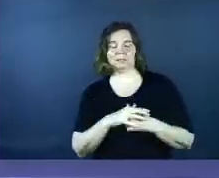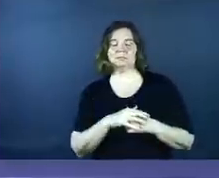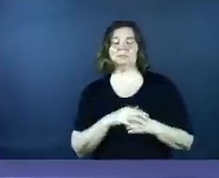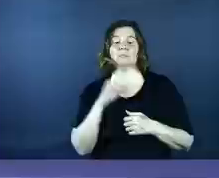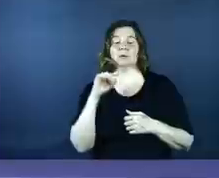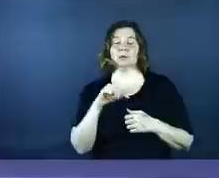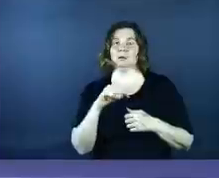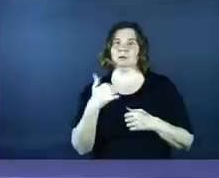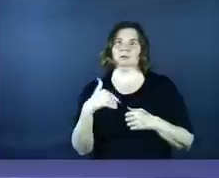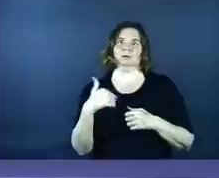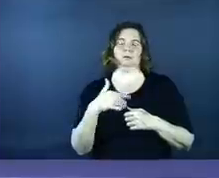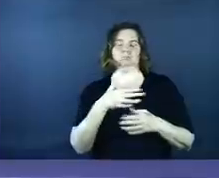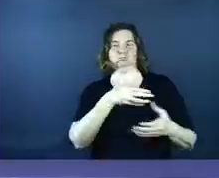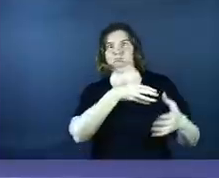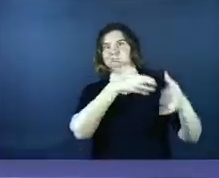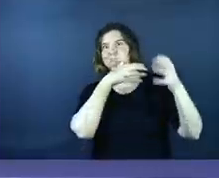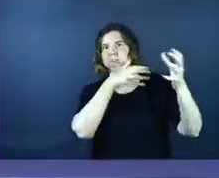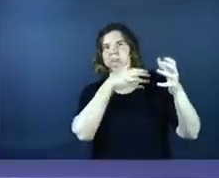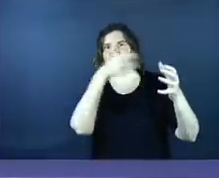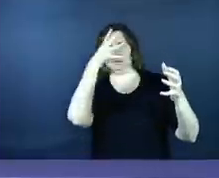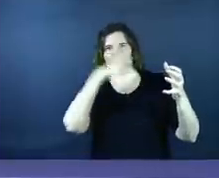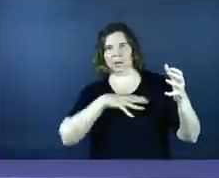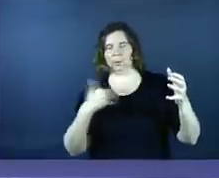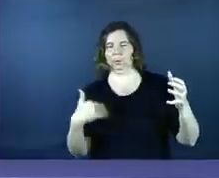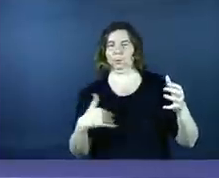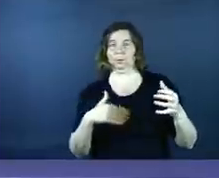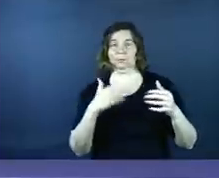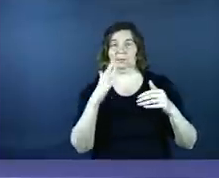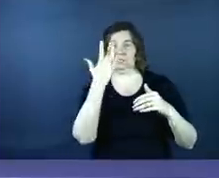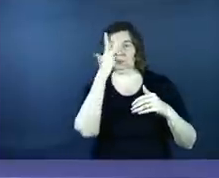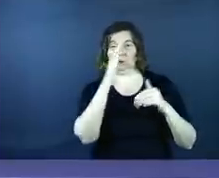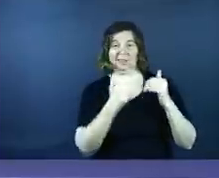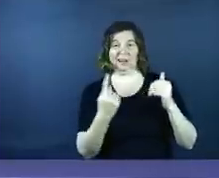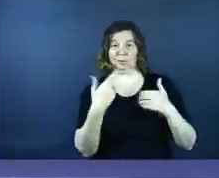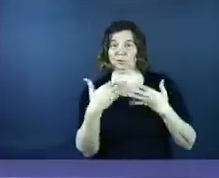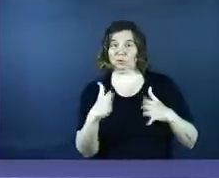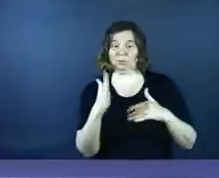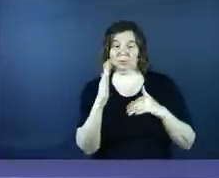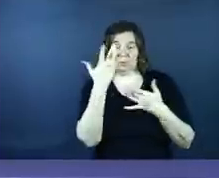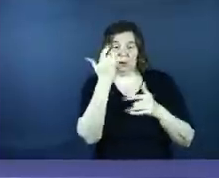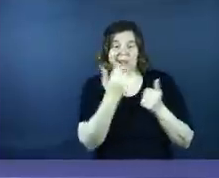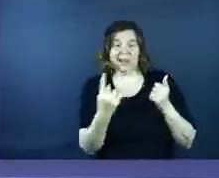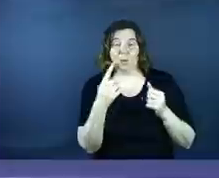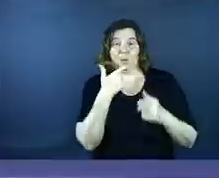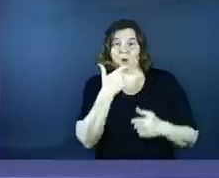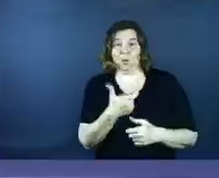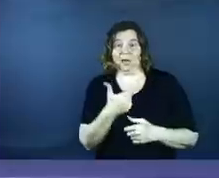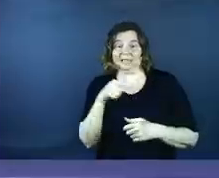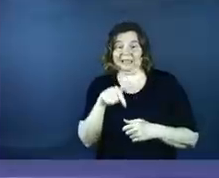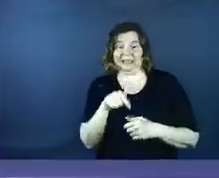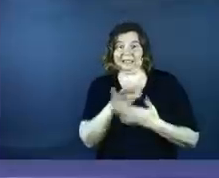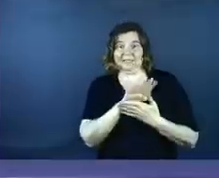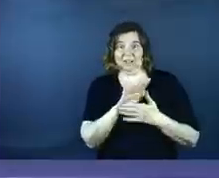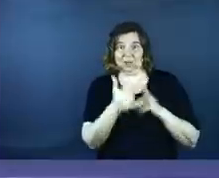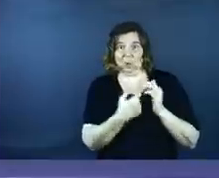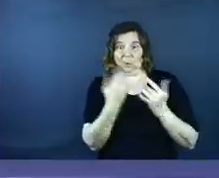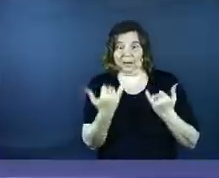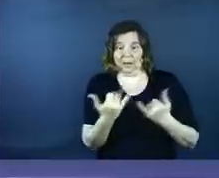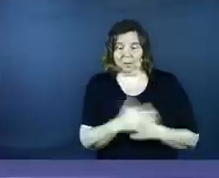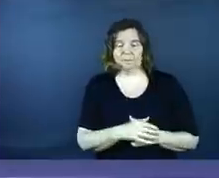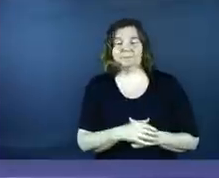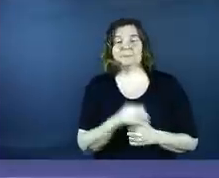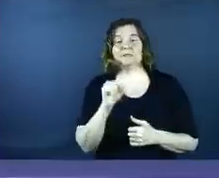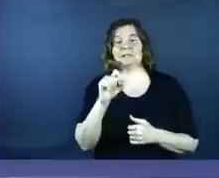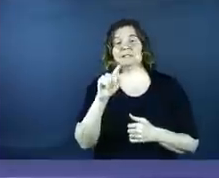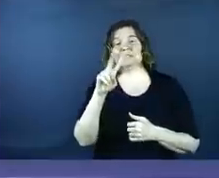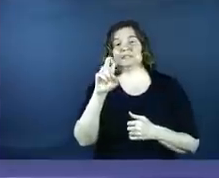He was super smart guy. Smarter than anybody in this room, smarter than anybody watching this video right now,